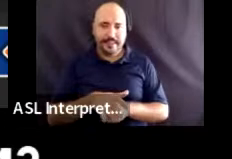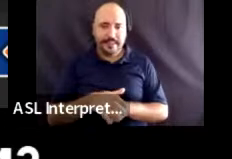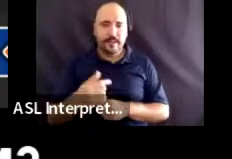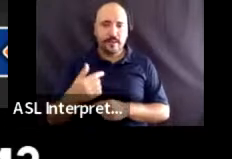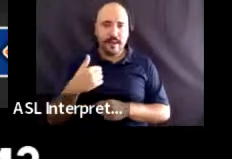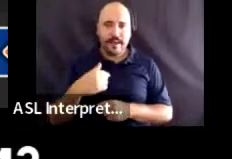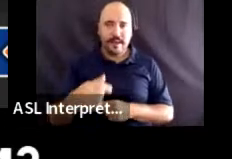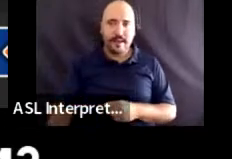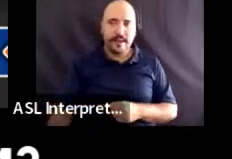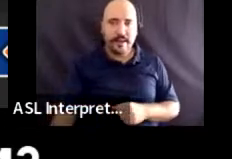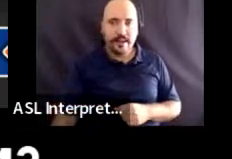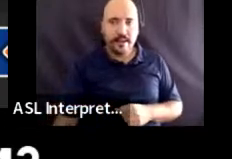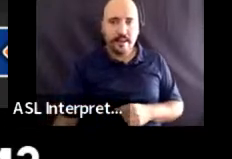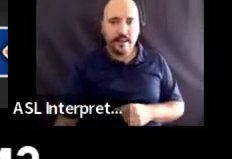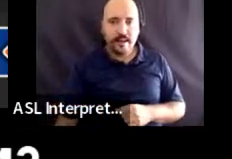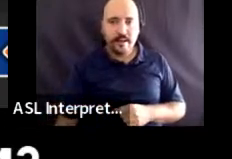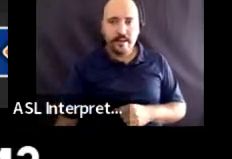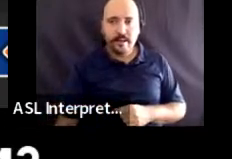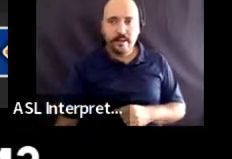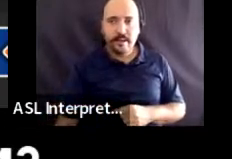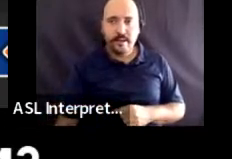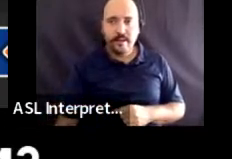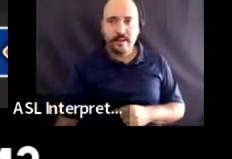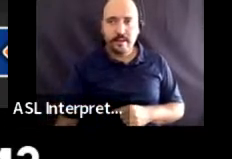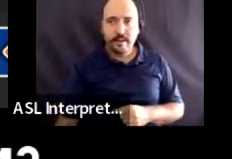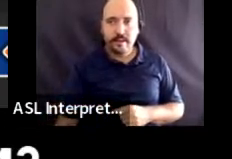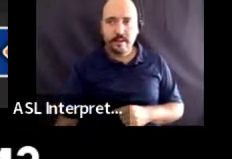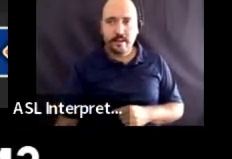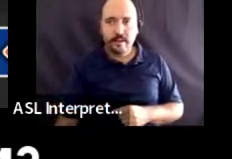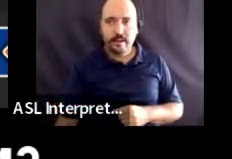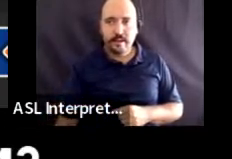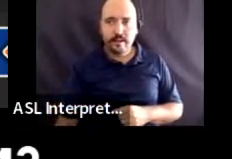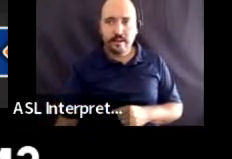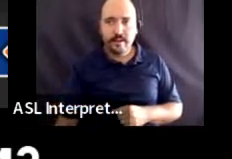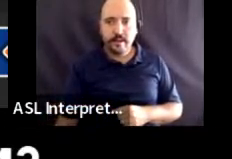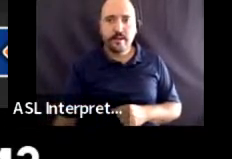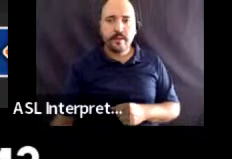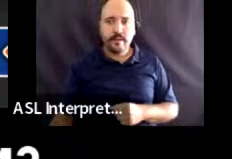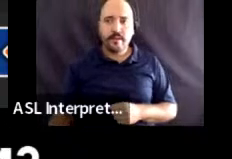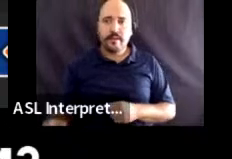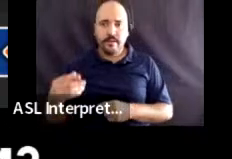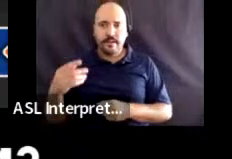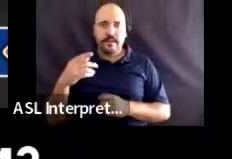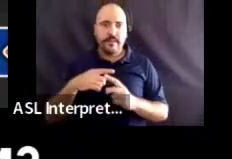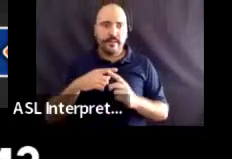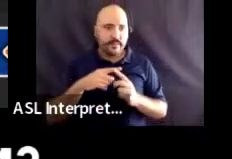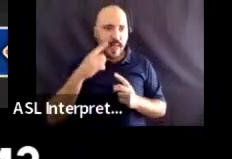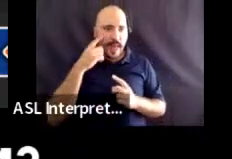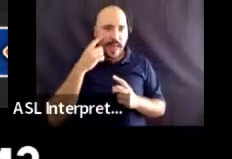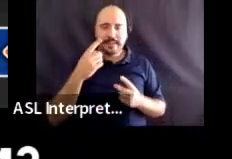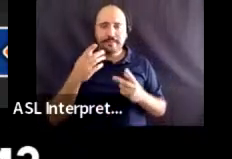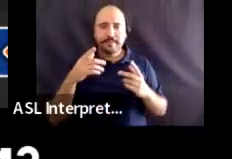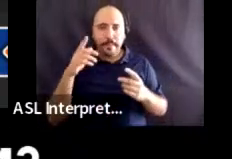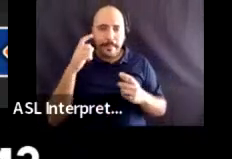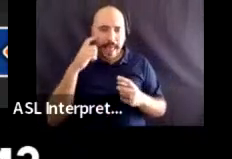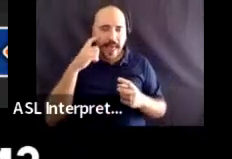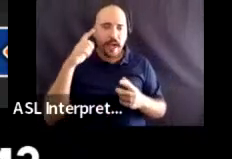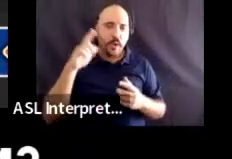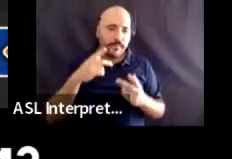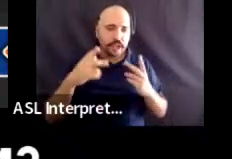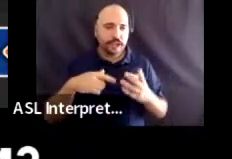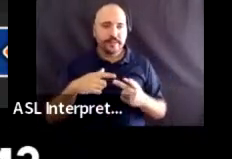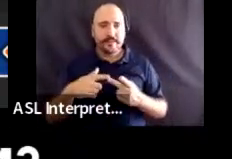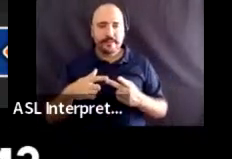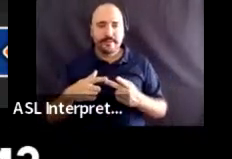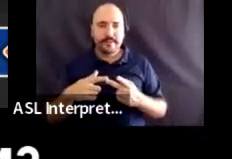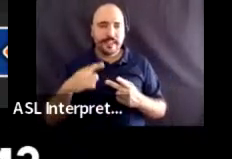who are blind or have low vision and might use assistive technologies. Ears, folks who are deaf or hard of hearing. Hands, so folks who